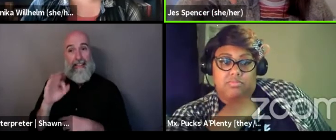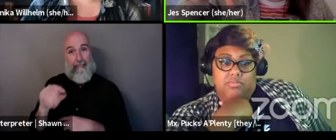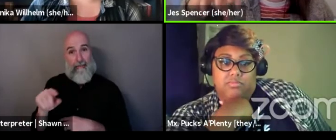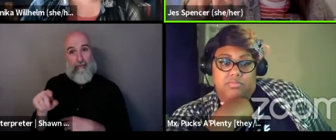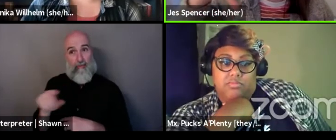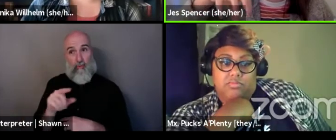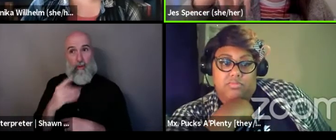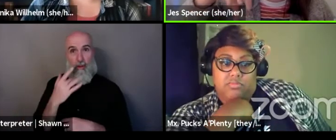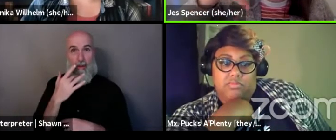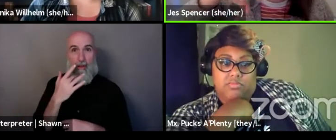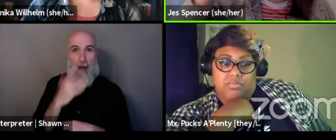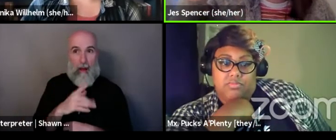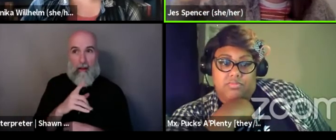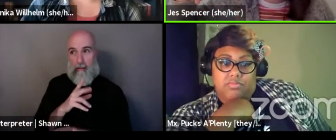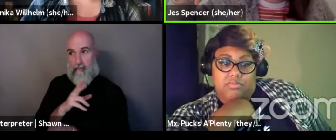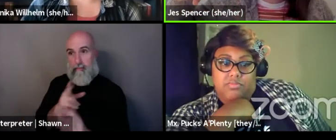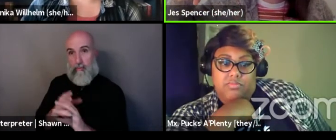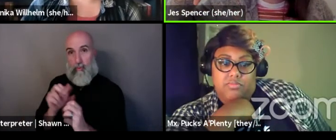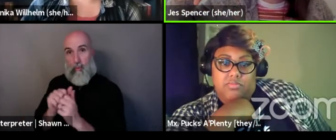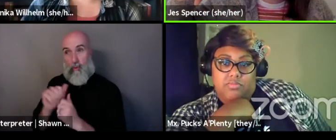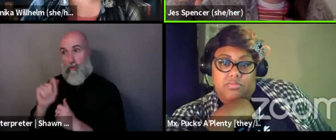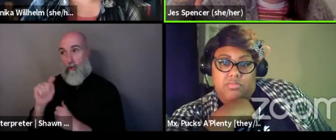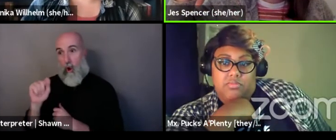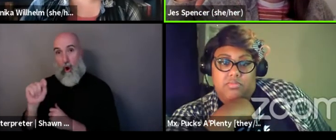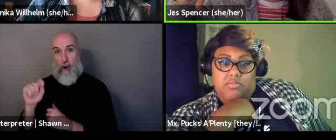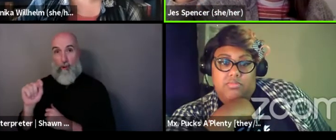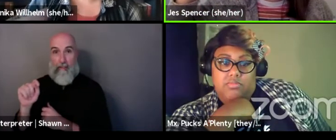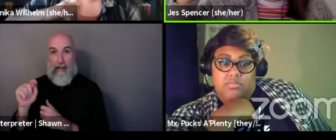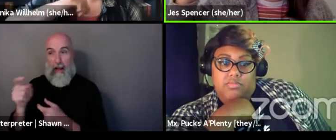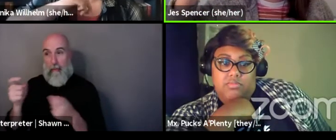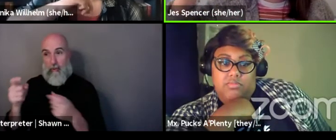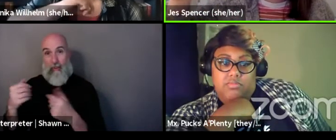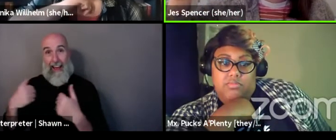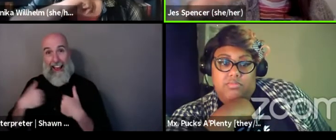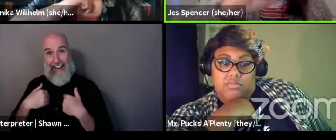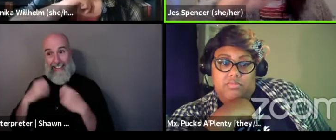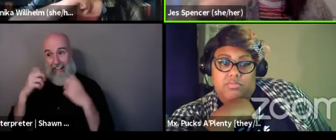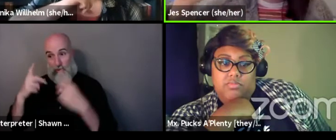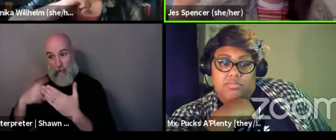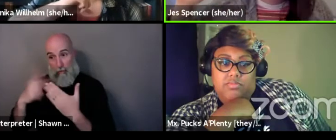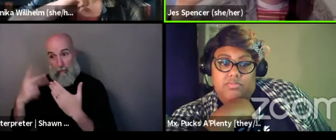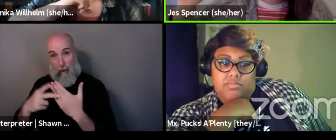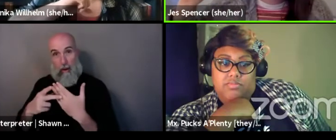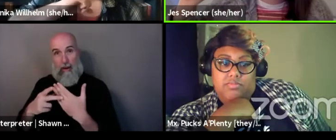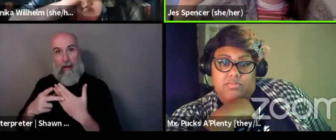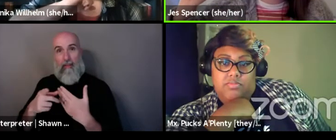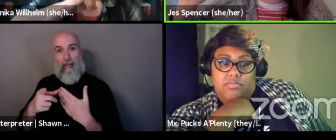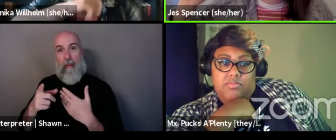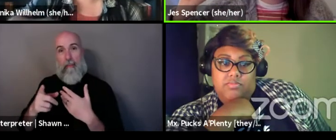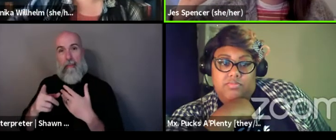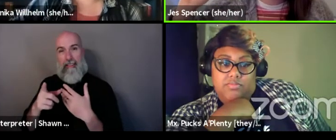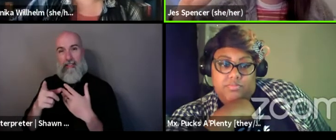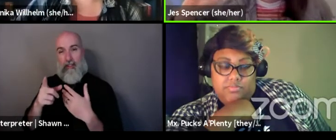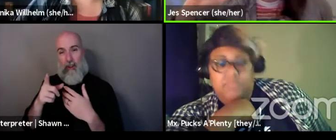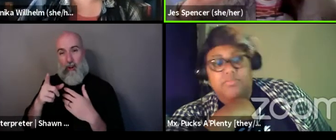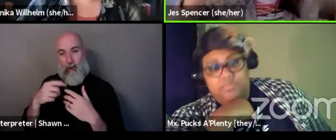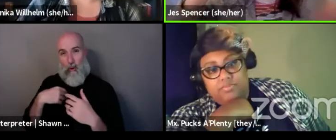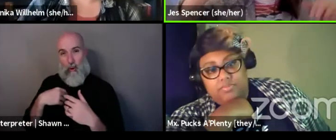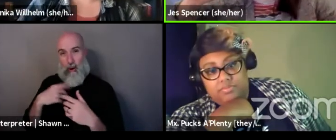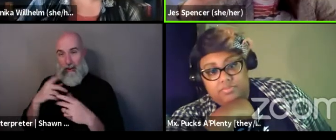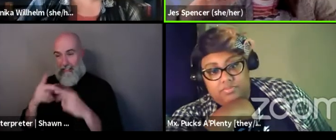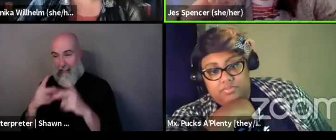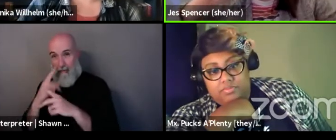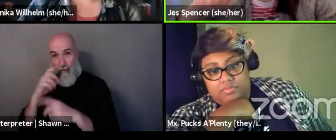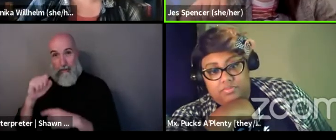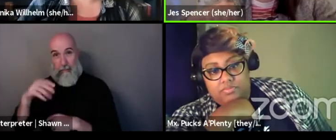lucky to work in an arts administration that has an education program, that just means that you're tied for space in such a stressful way that